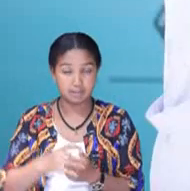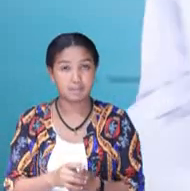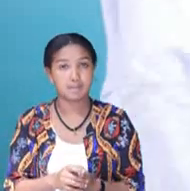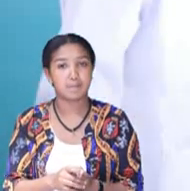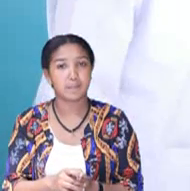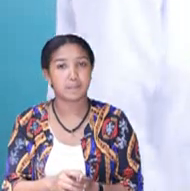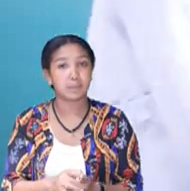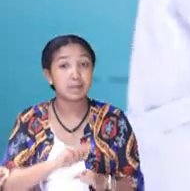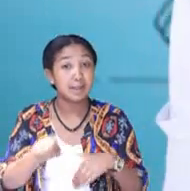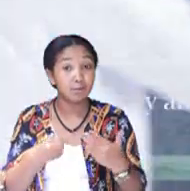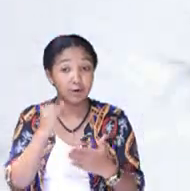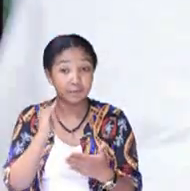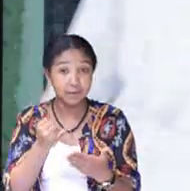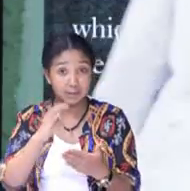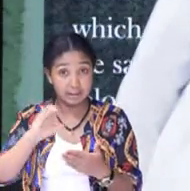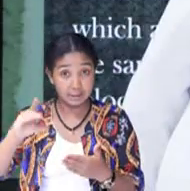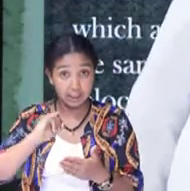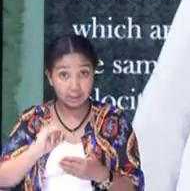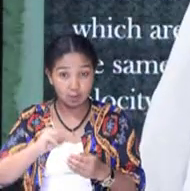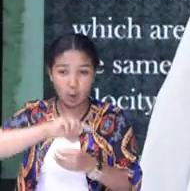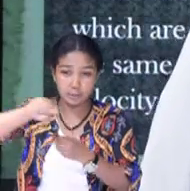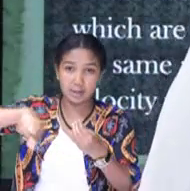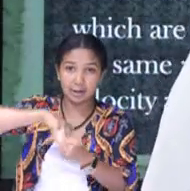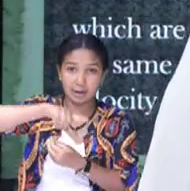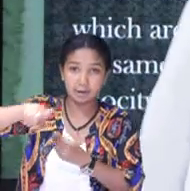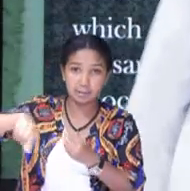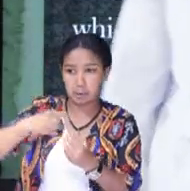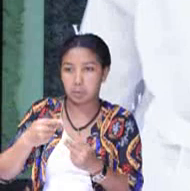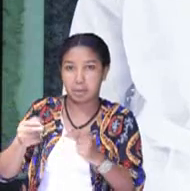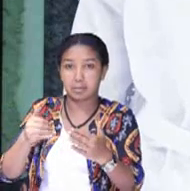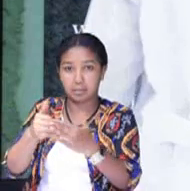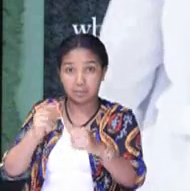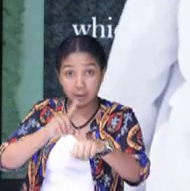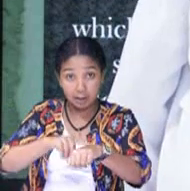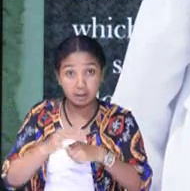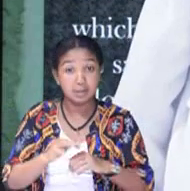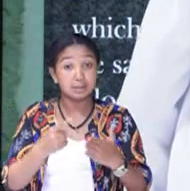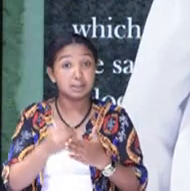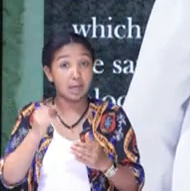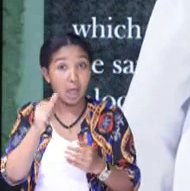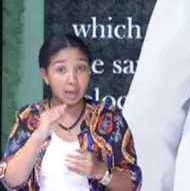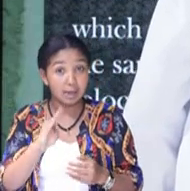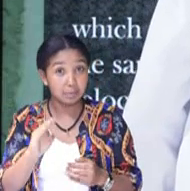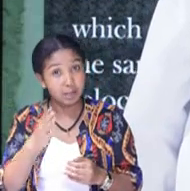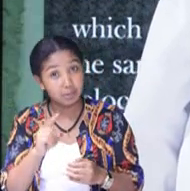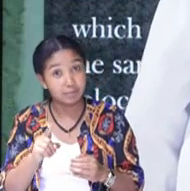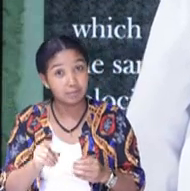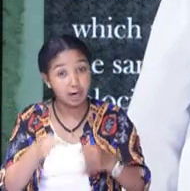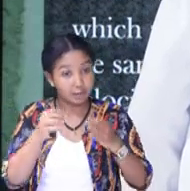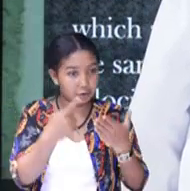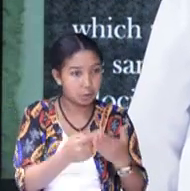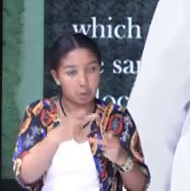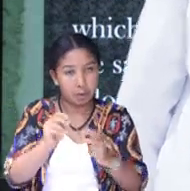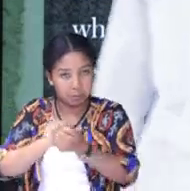disk. Therefore, if this compact disk is rotating and reach somewhere here, this point A might be transferred